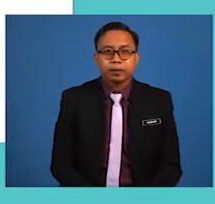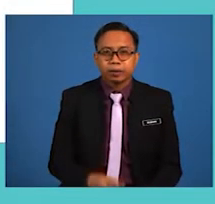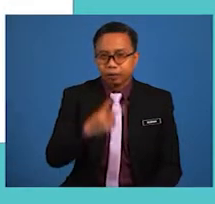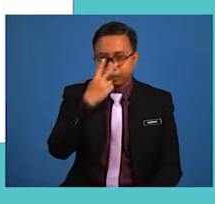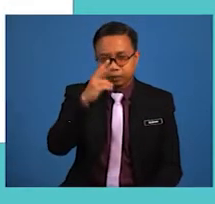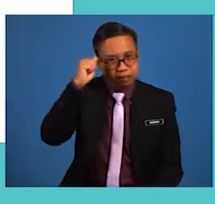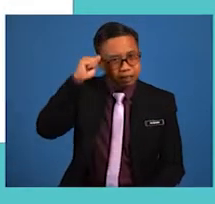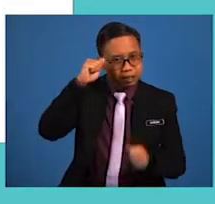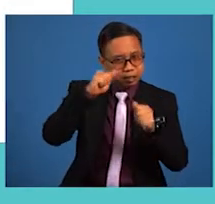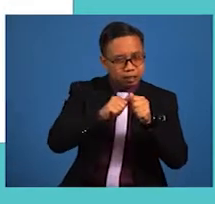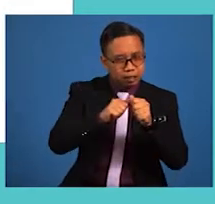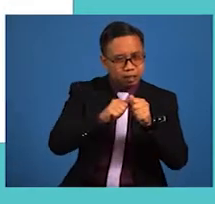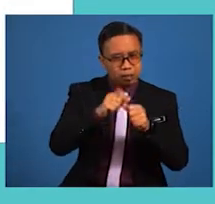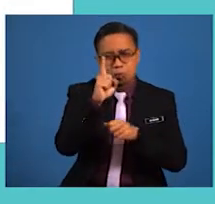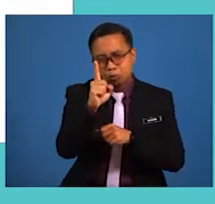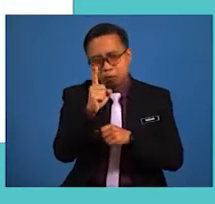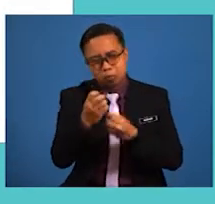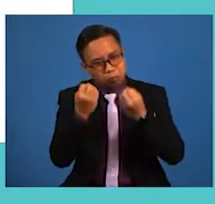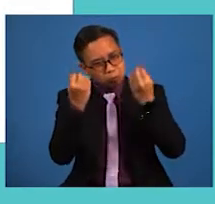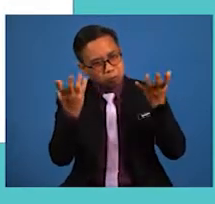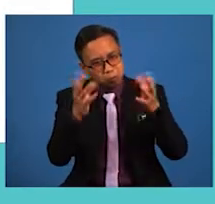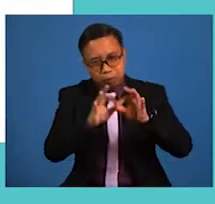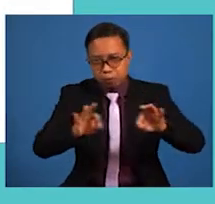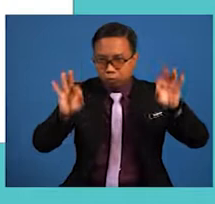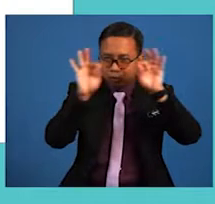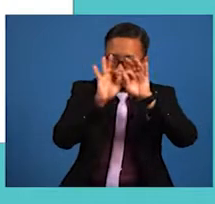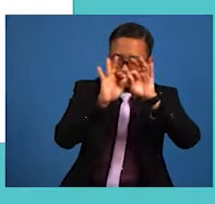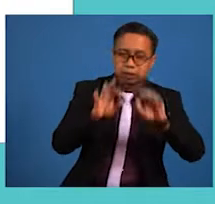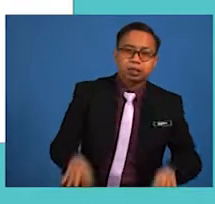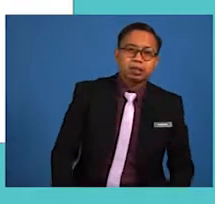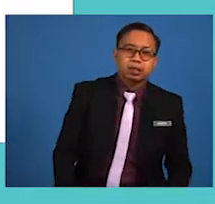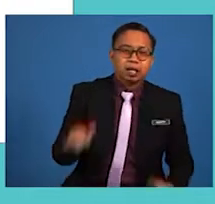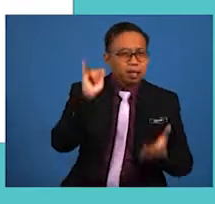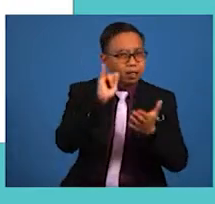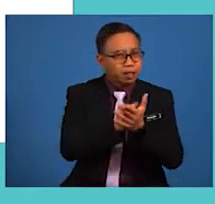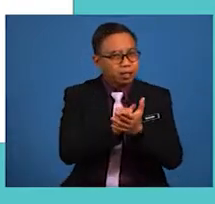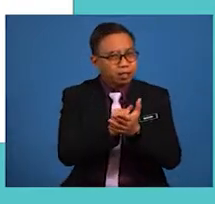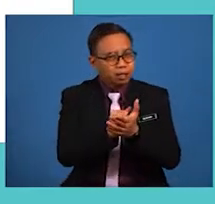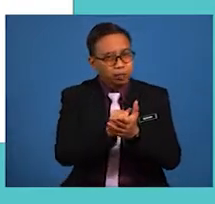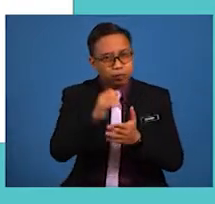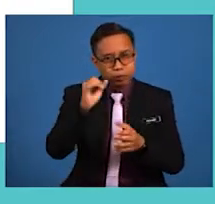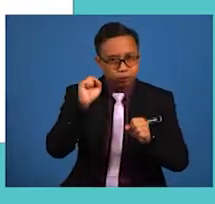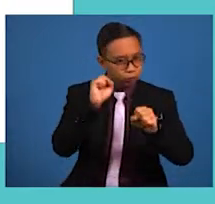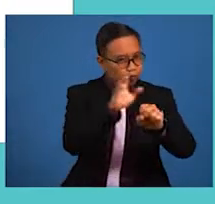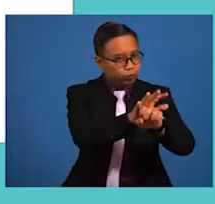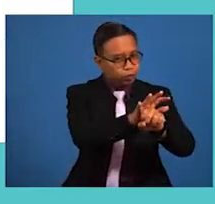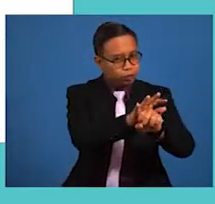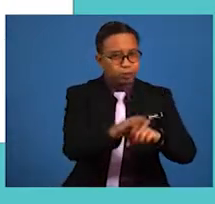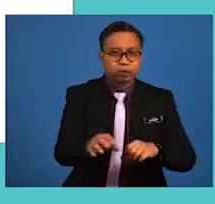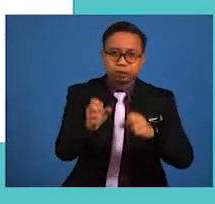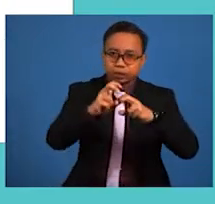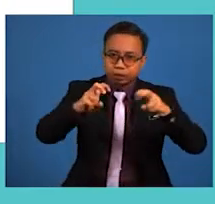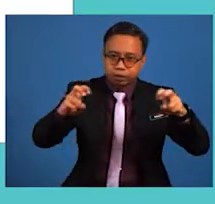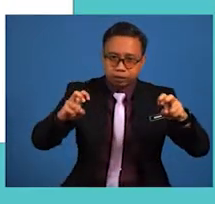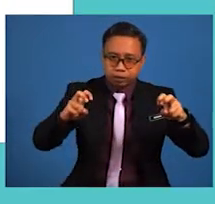Please bear in mind that there is one more important piece of information that will affect the accuracy of your